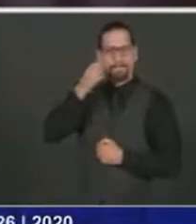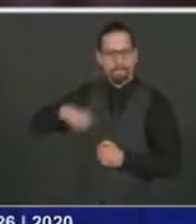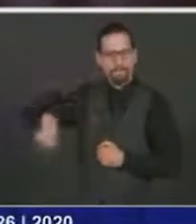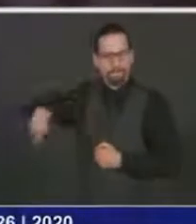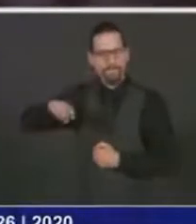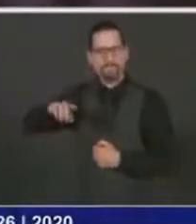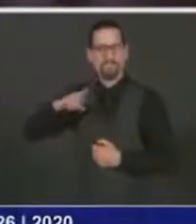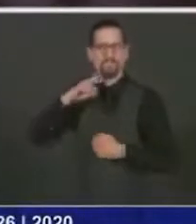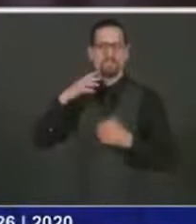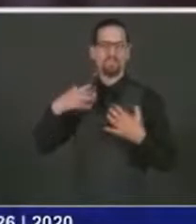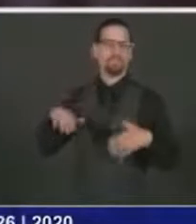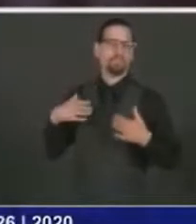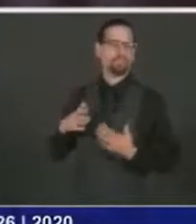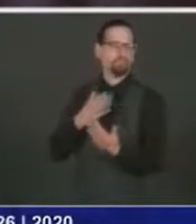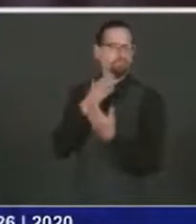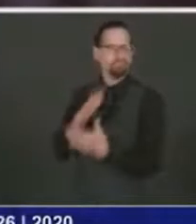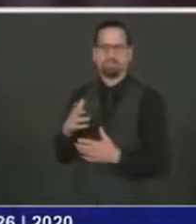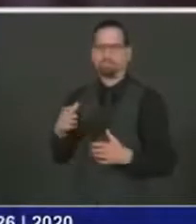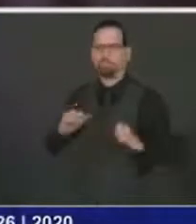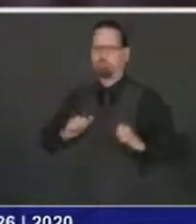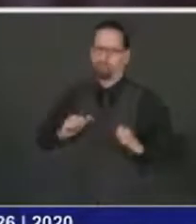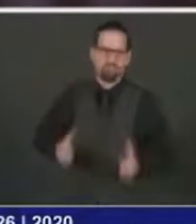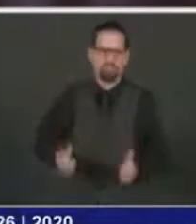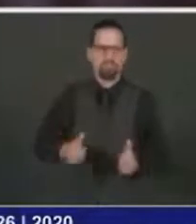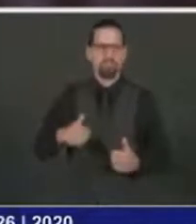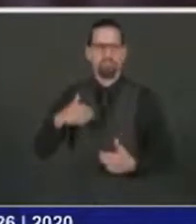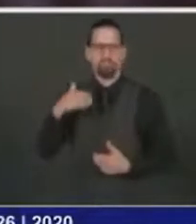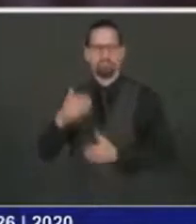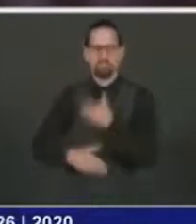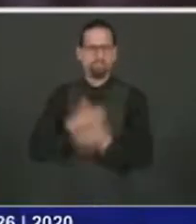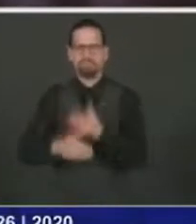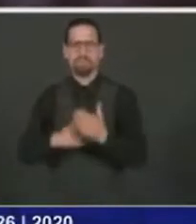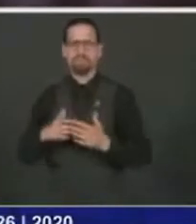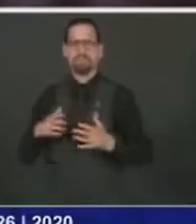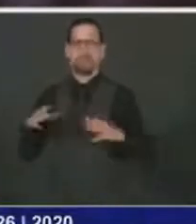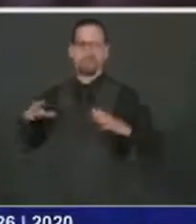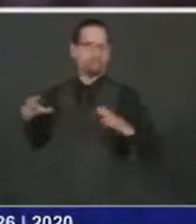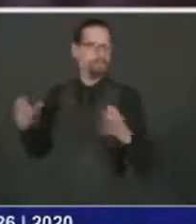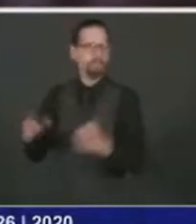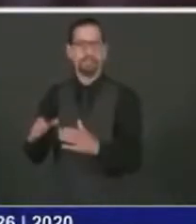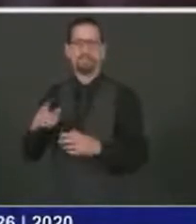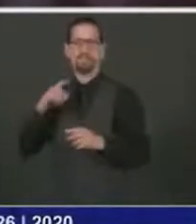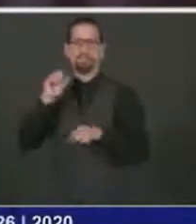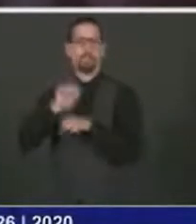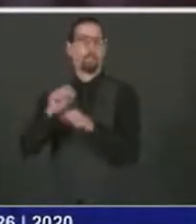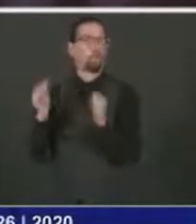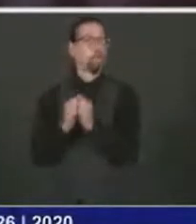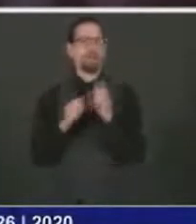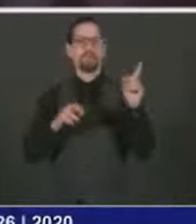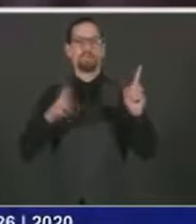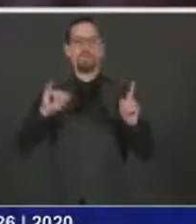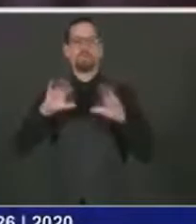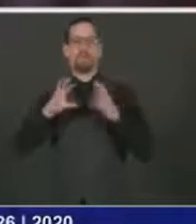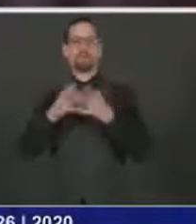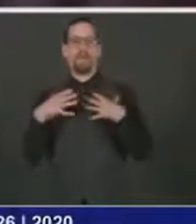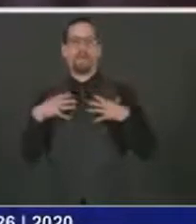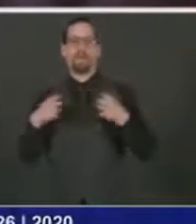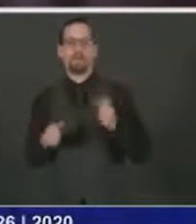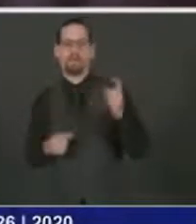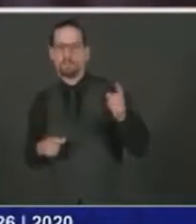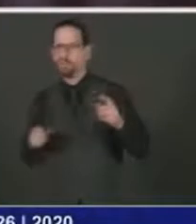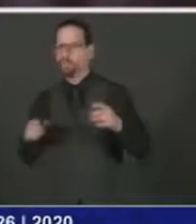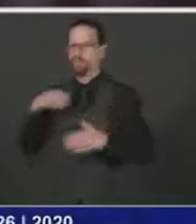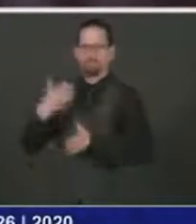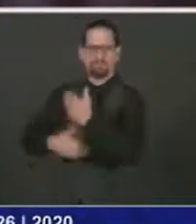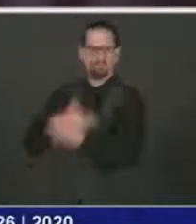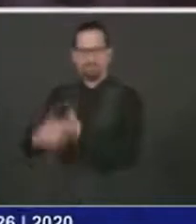with our support at the Rhode Island Department of Health. That included working very closely with the Rhode Island National Guard, who I've said